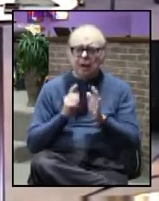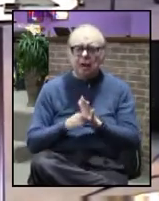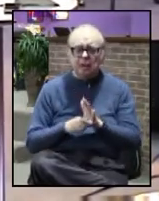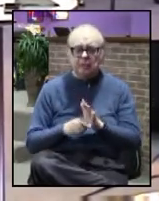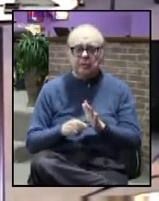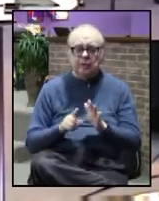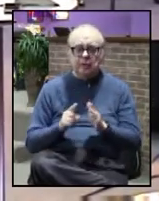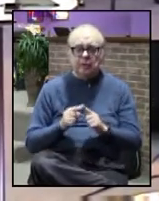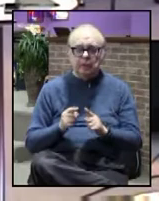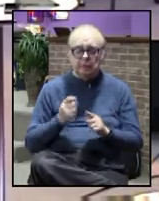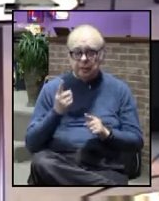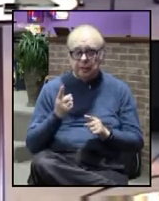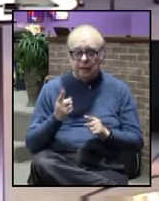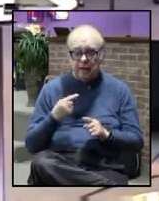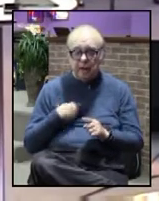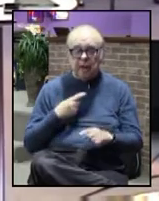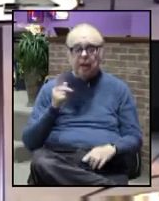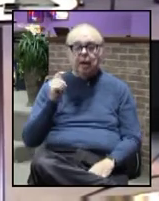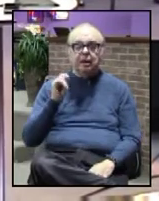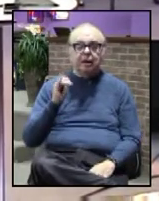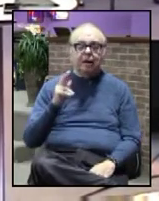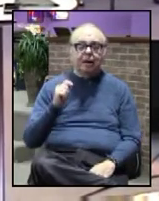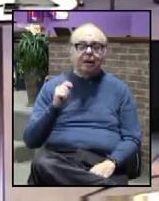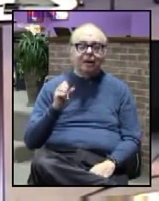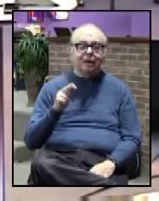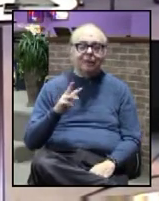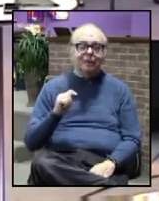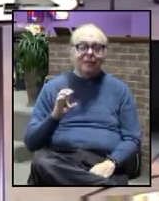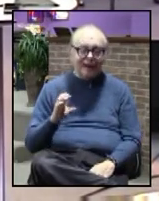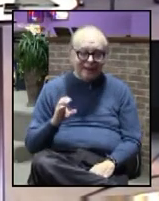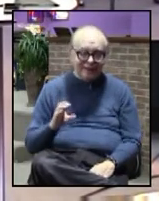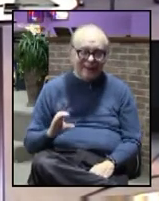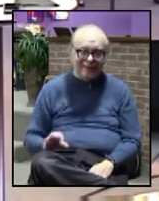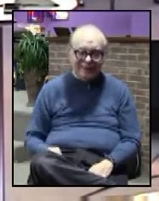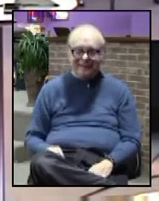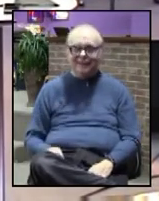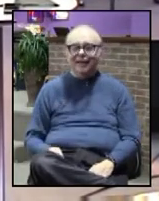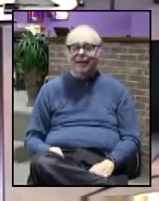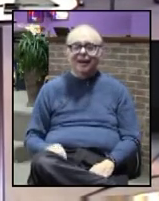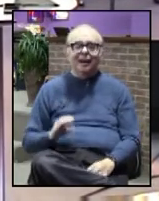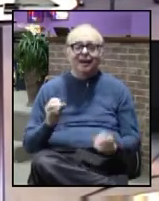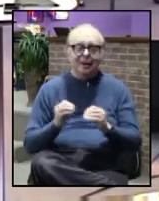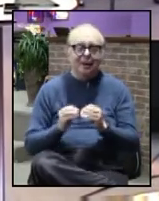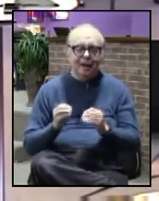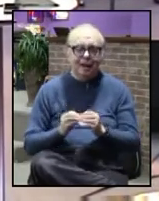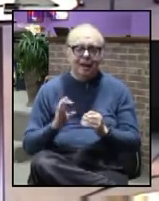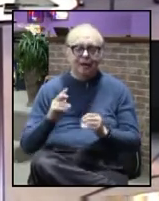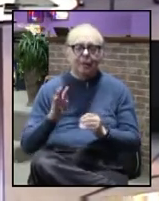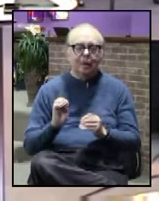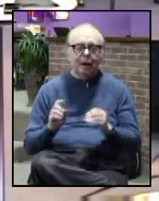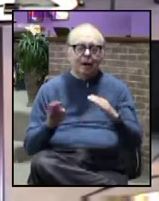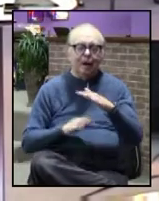until you realize, Titanic? There's more ice under the water than there is above the